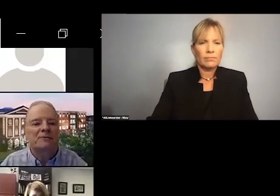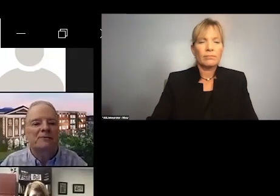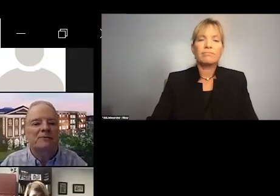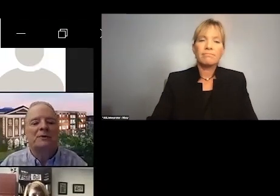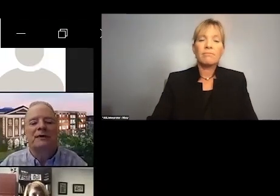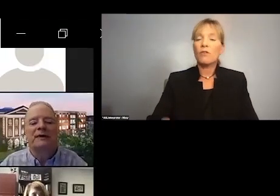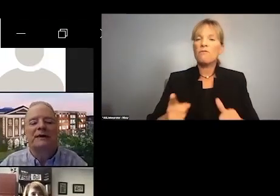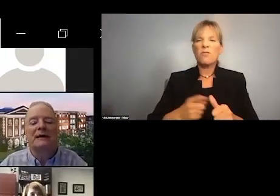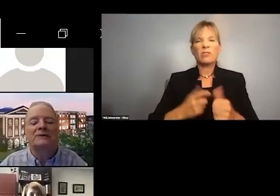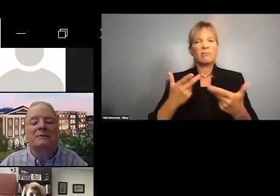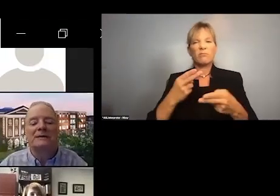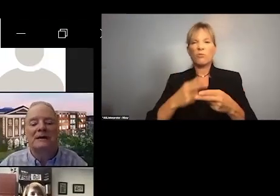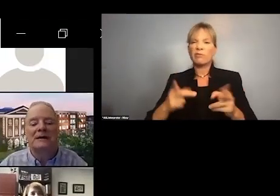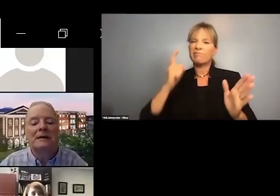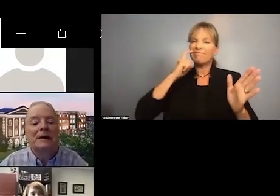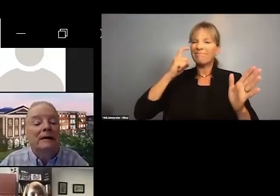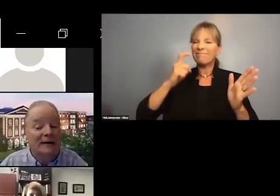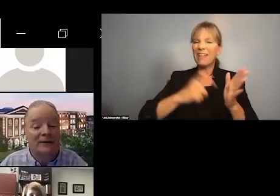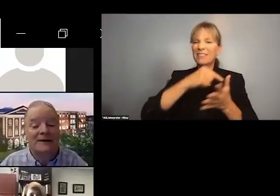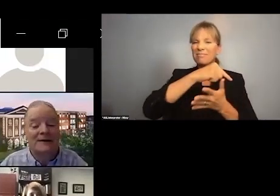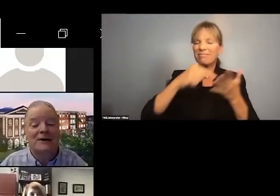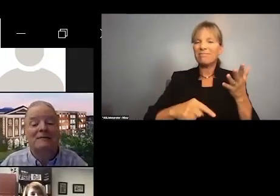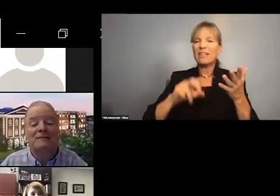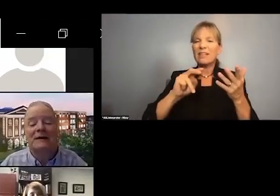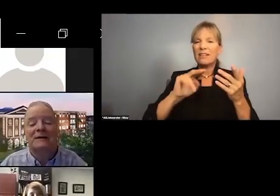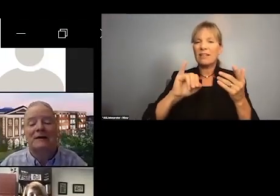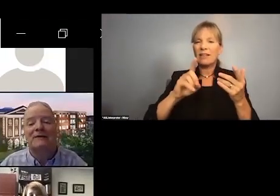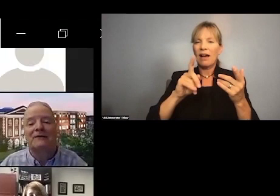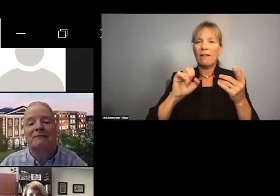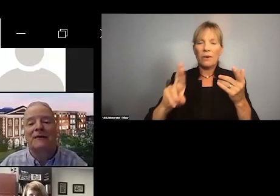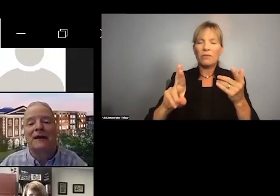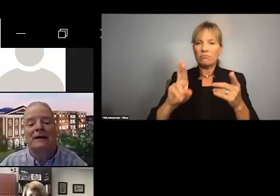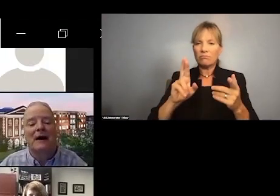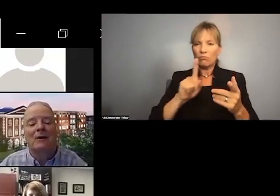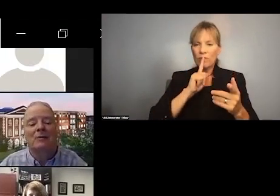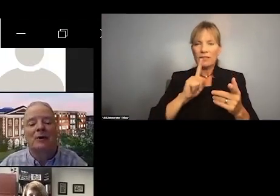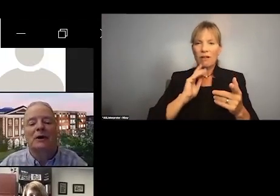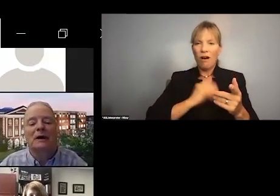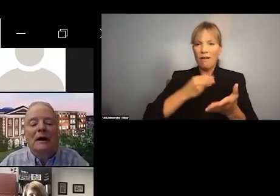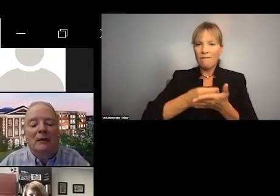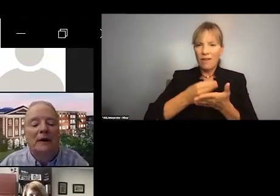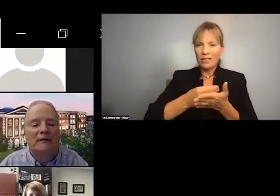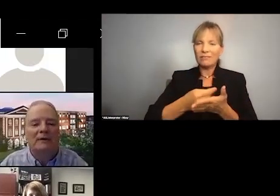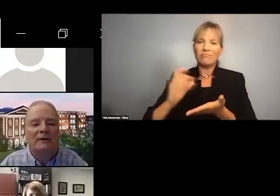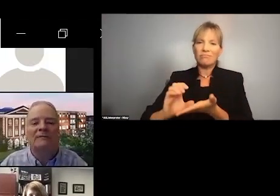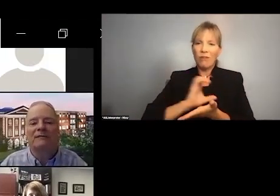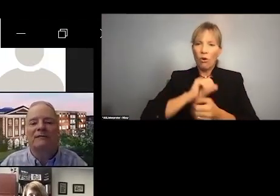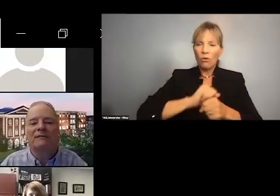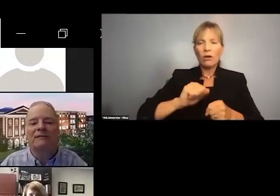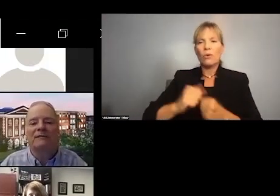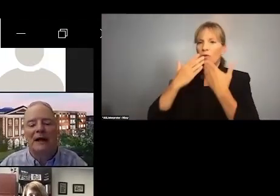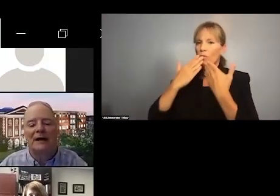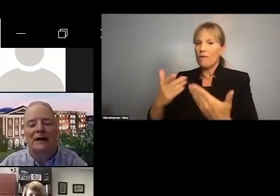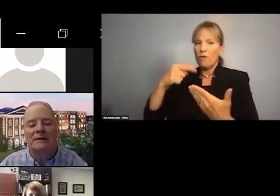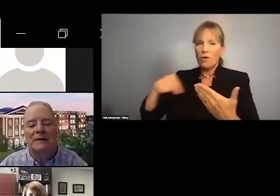So first, we'll just do a brief acknowledgement. NIDLR is funding our work, We are very grateful